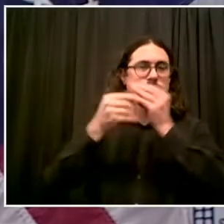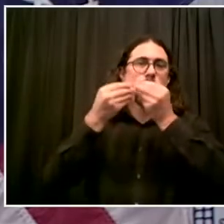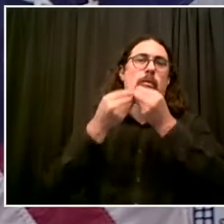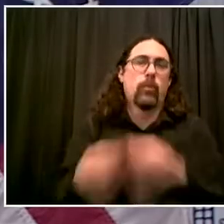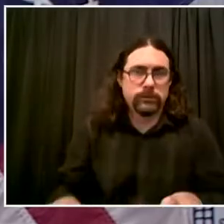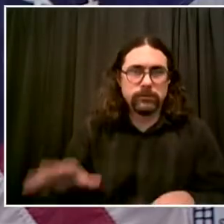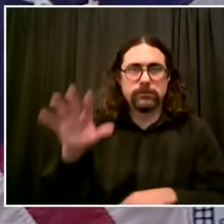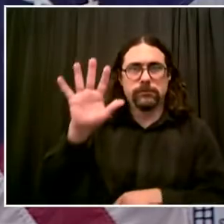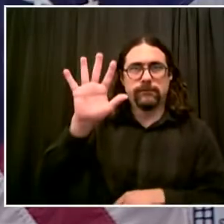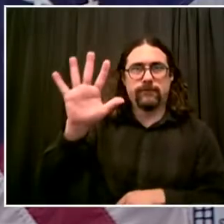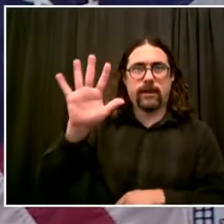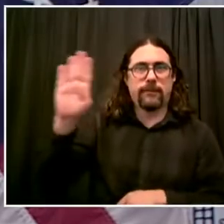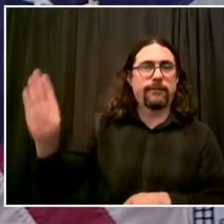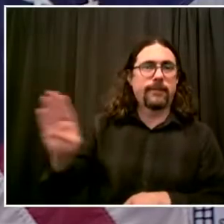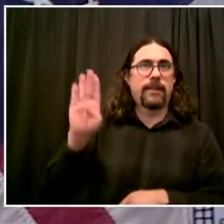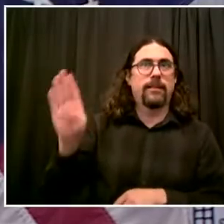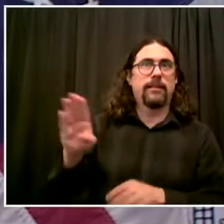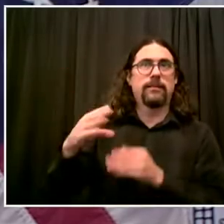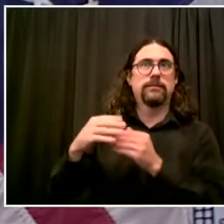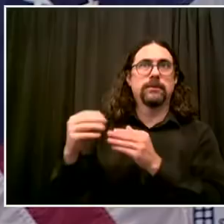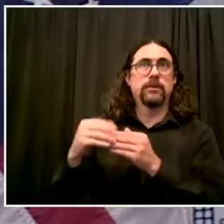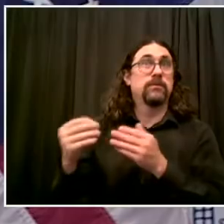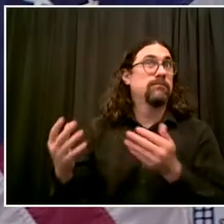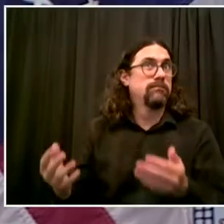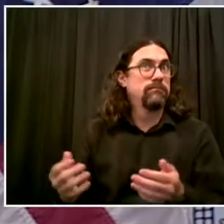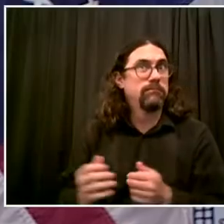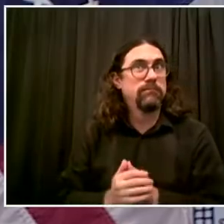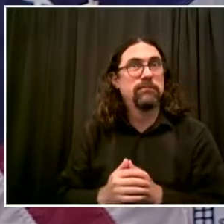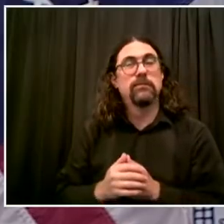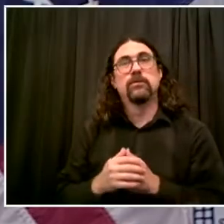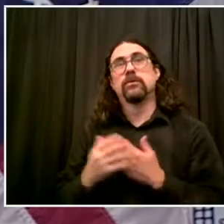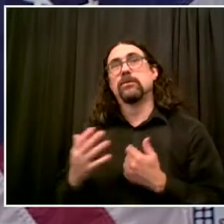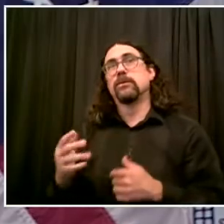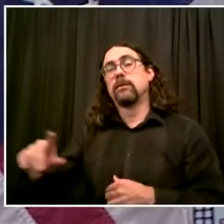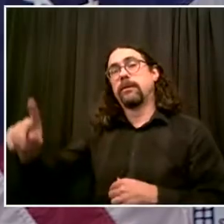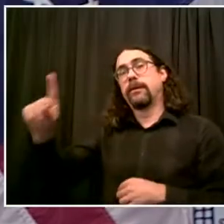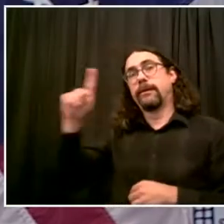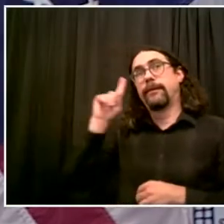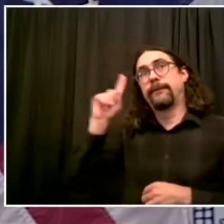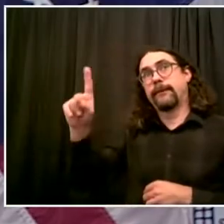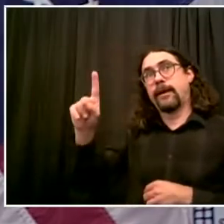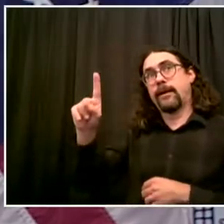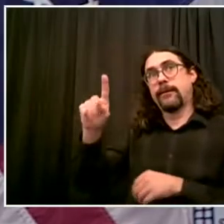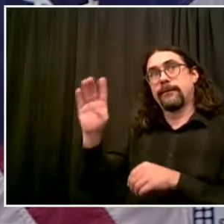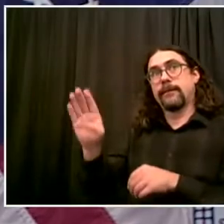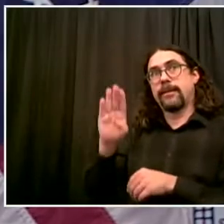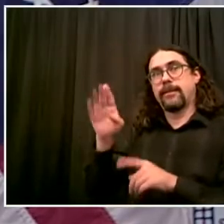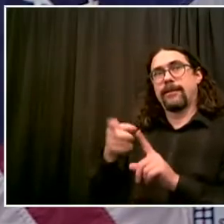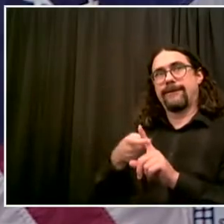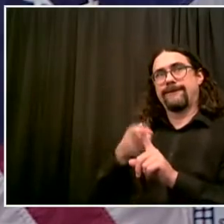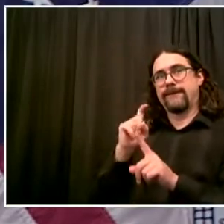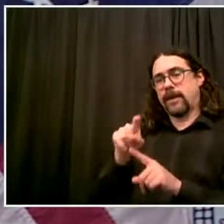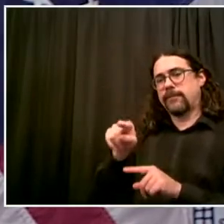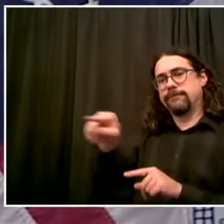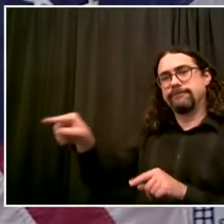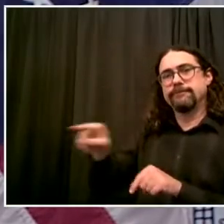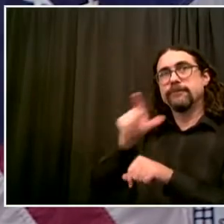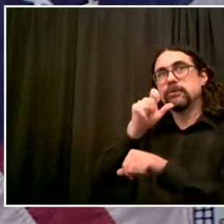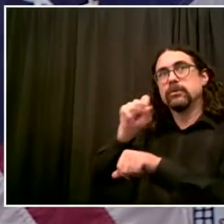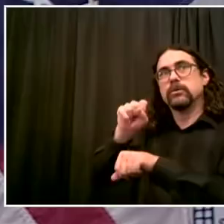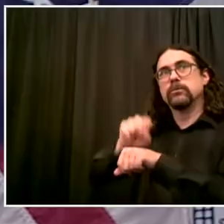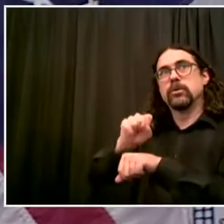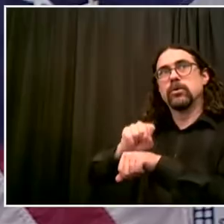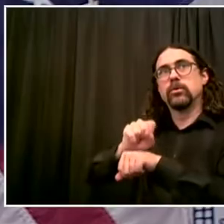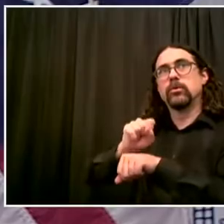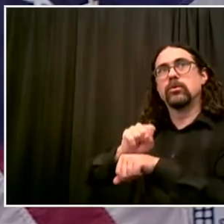from labor is the only way that we can close this budget gap, because we're all struggling to find more and more savings from agencies. And again, I